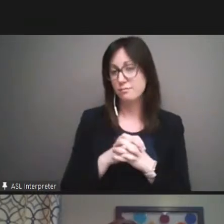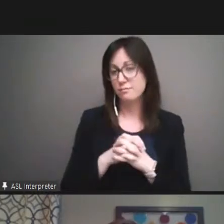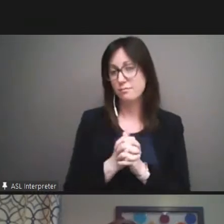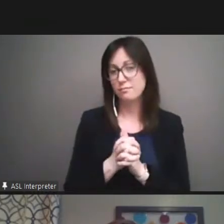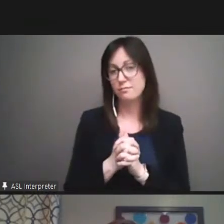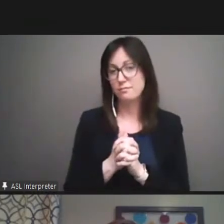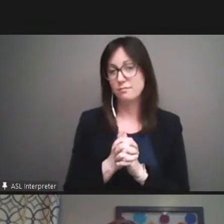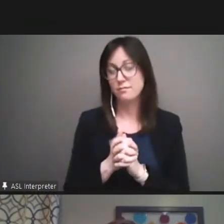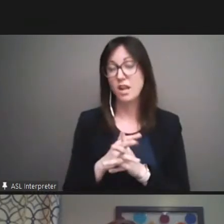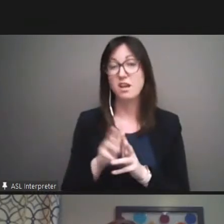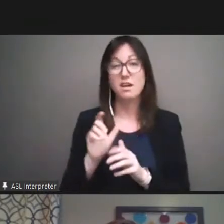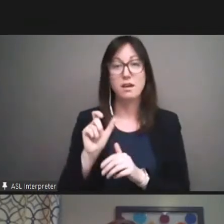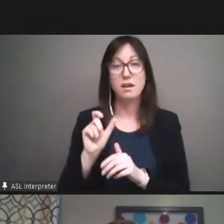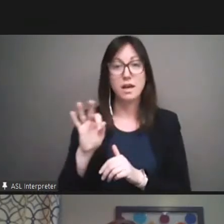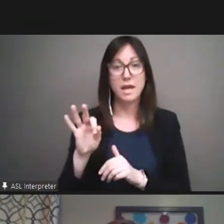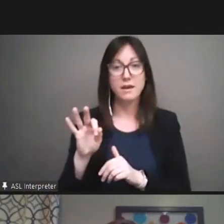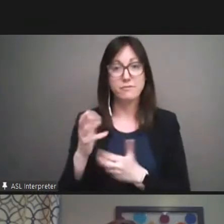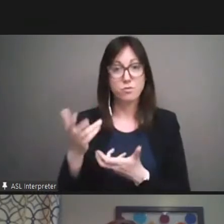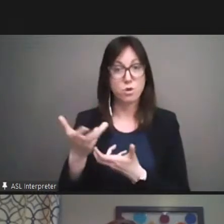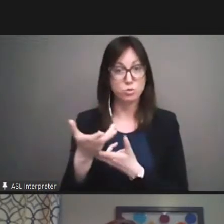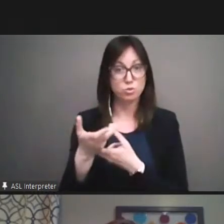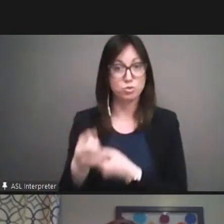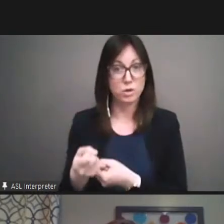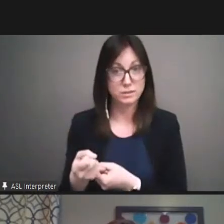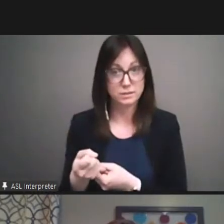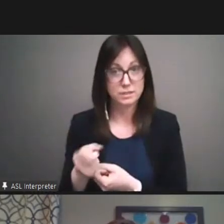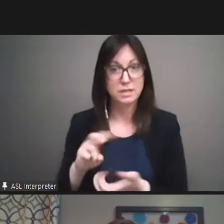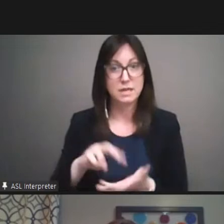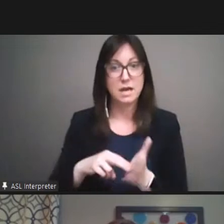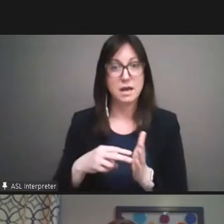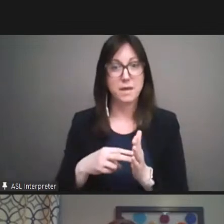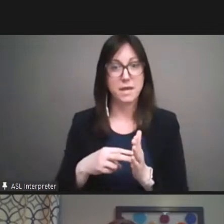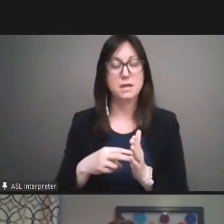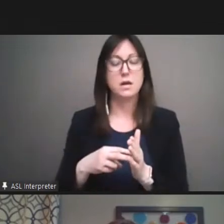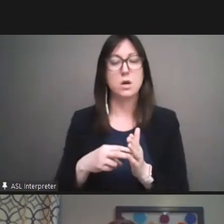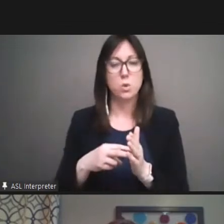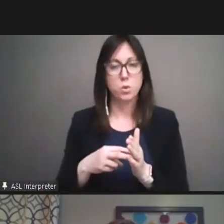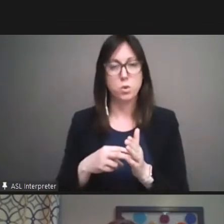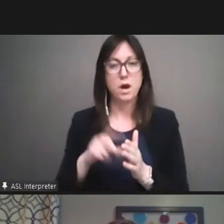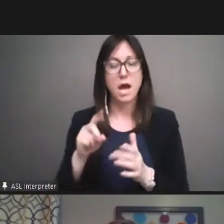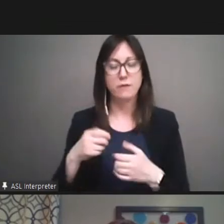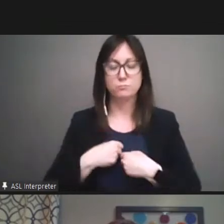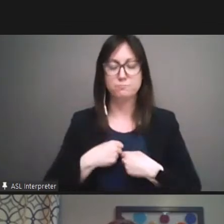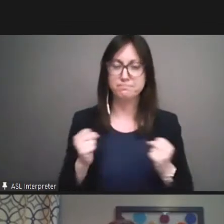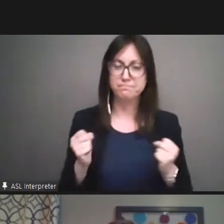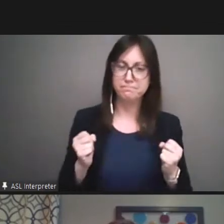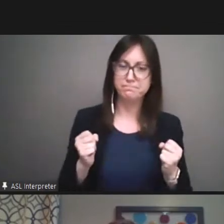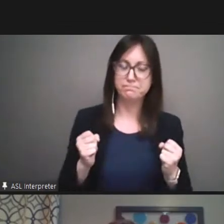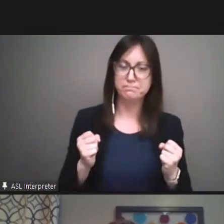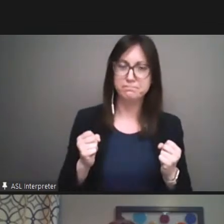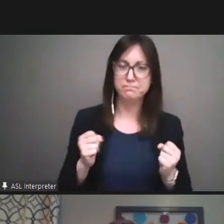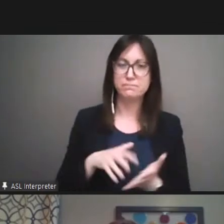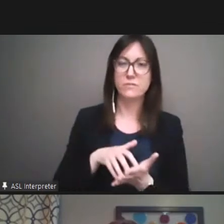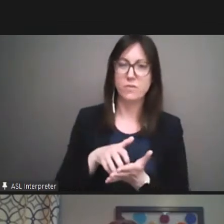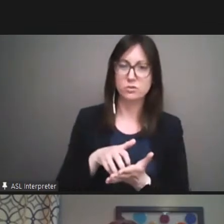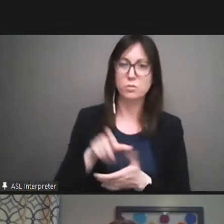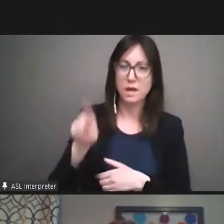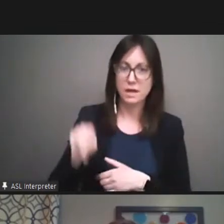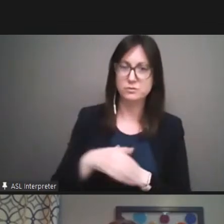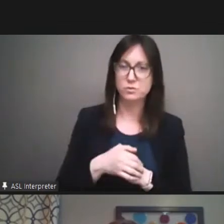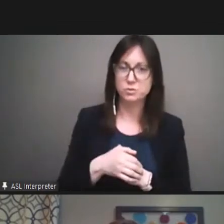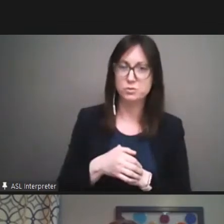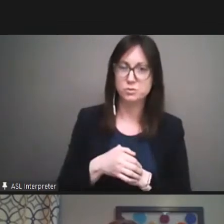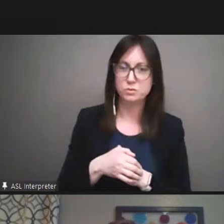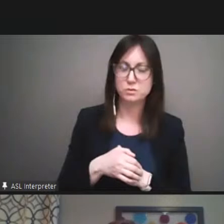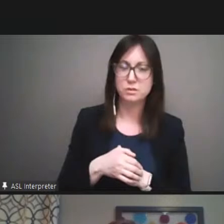to be vulnerable for a moment. Because I think when we're being honest or when we're